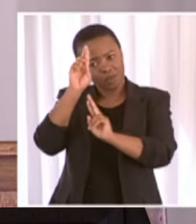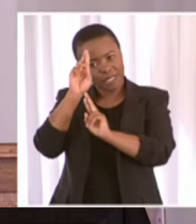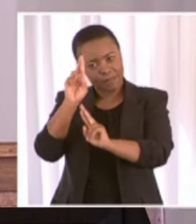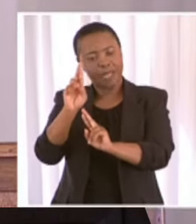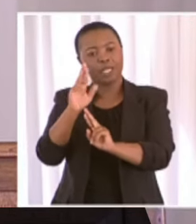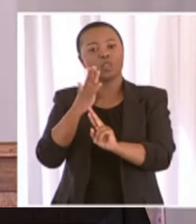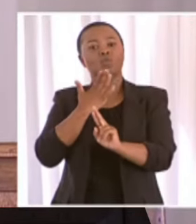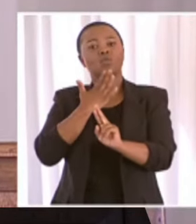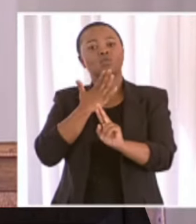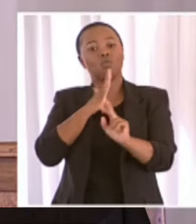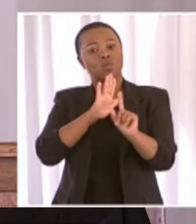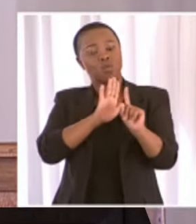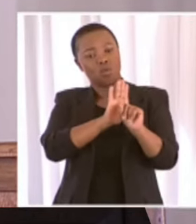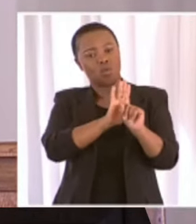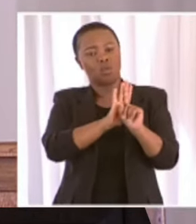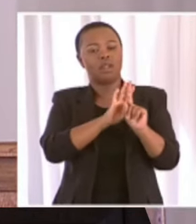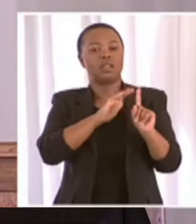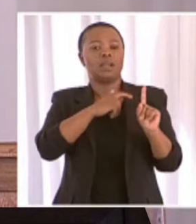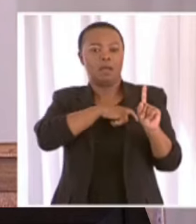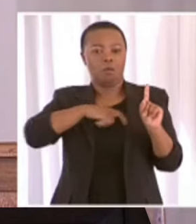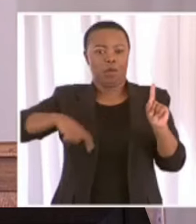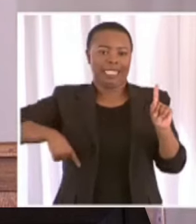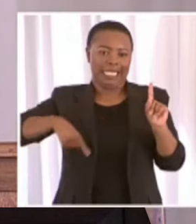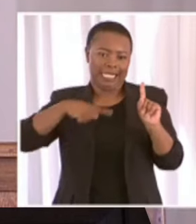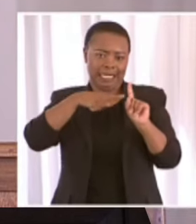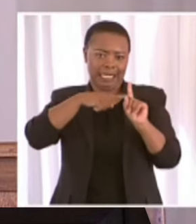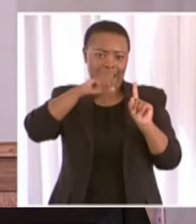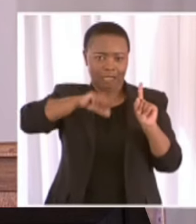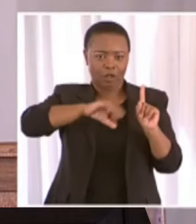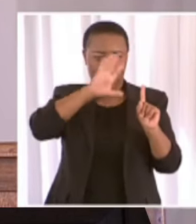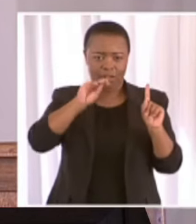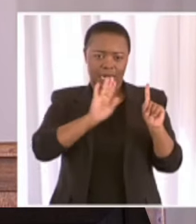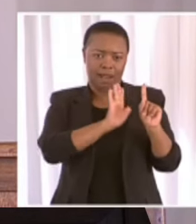to the President of the Republic of South Africa,